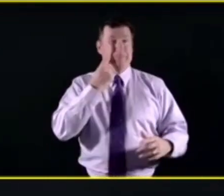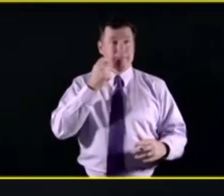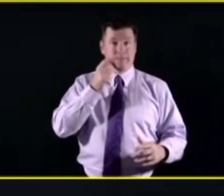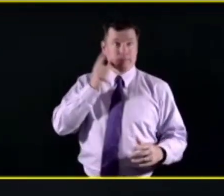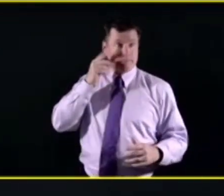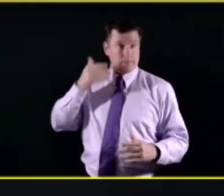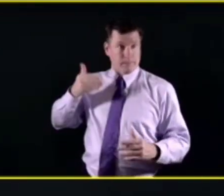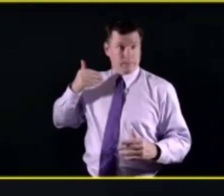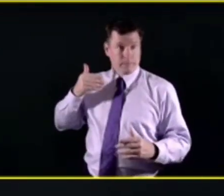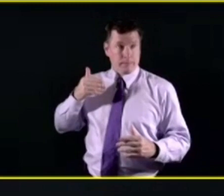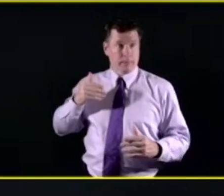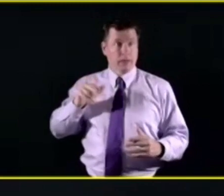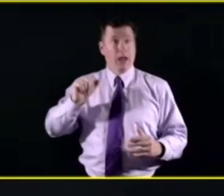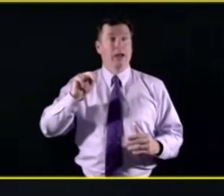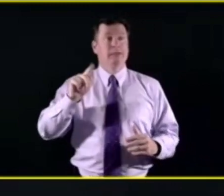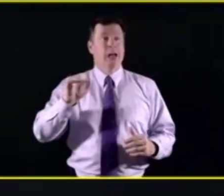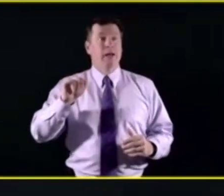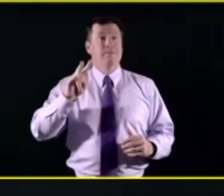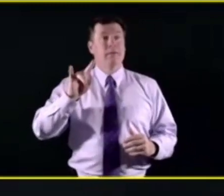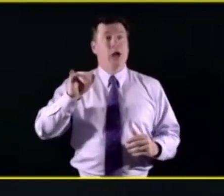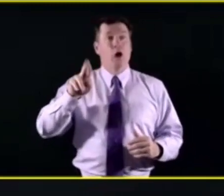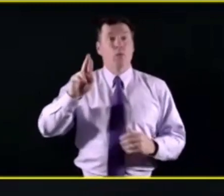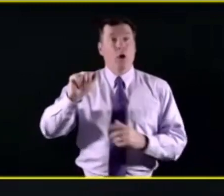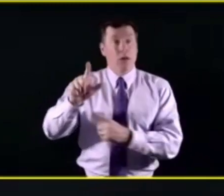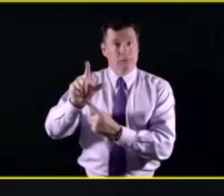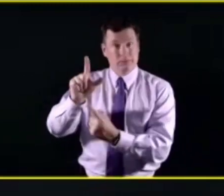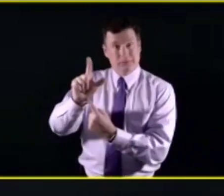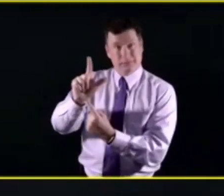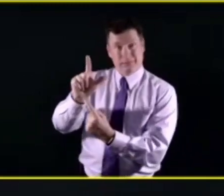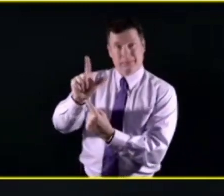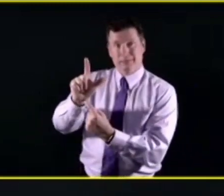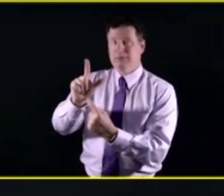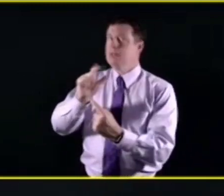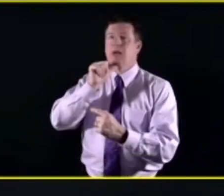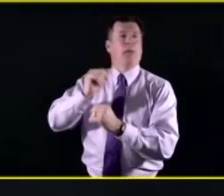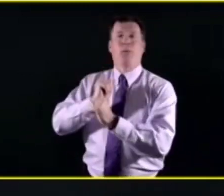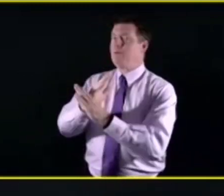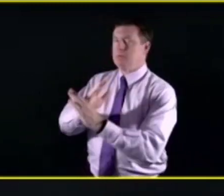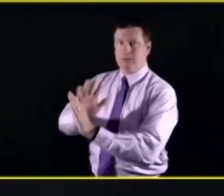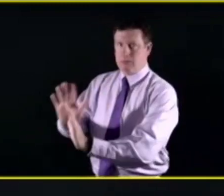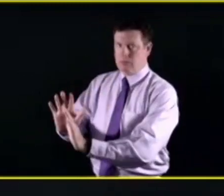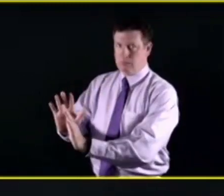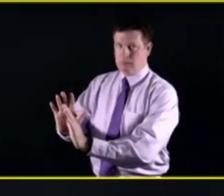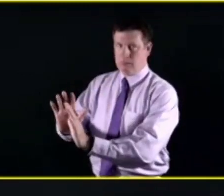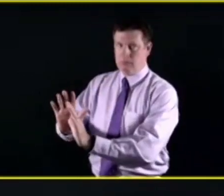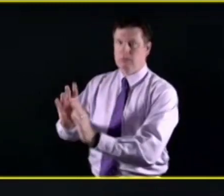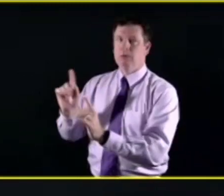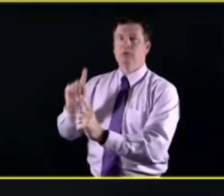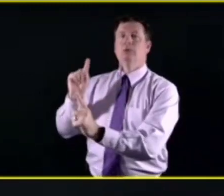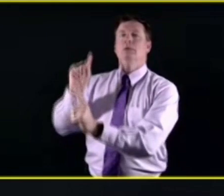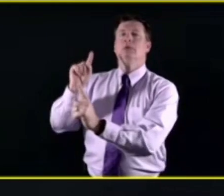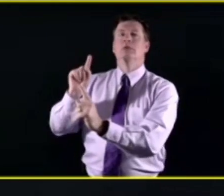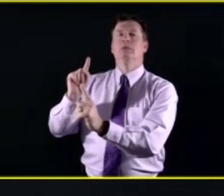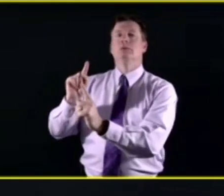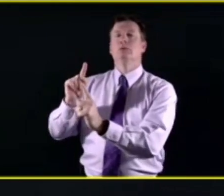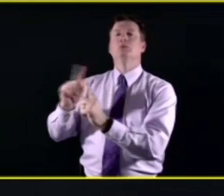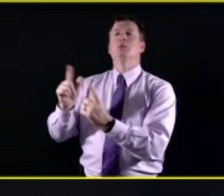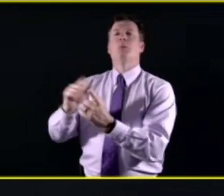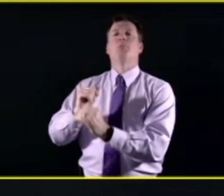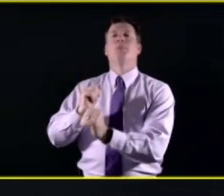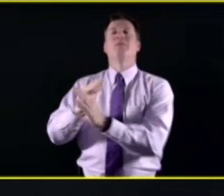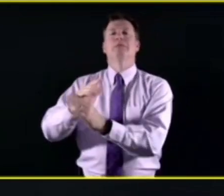Thank you. Thanks, Jeremy. And Rebecca Pfaff at the WROC Channel 8. Hi, everybody.